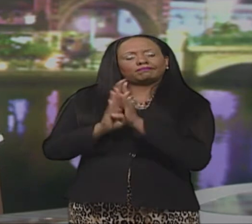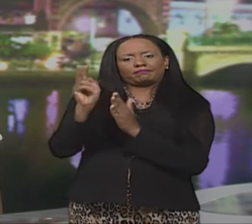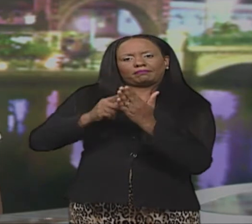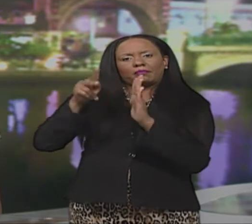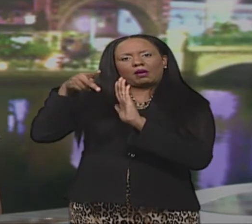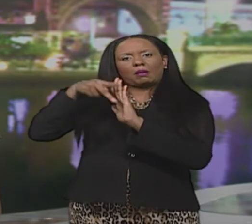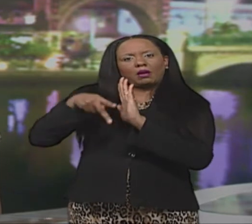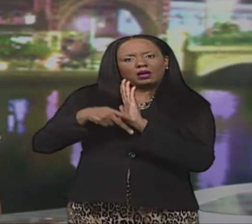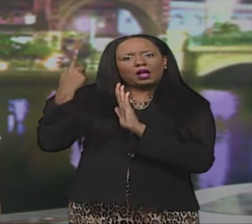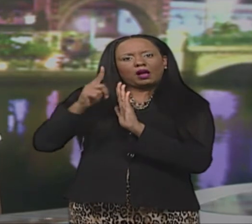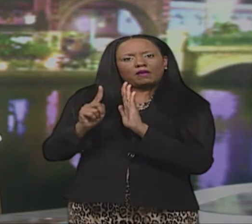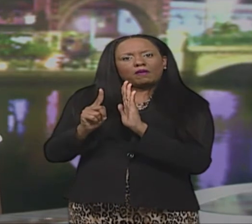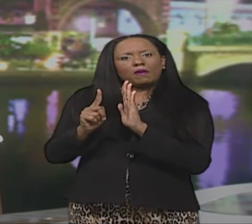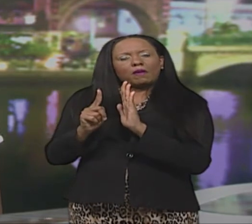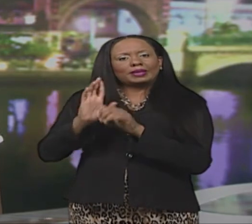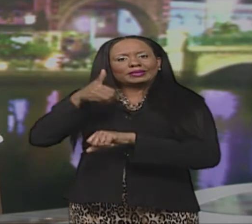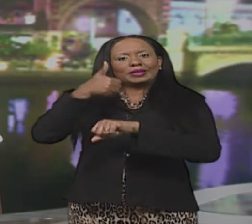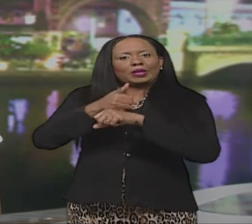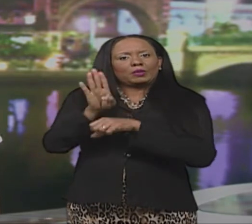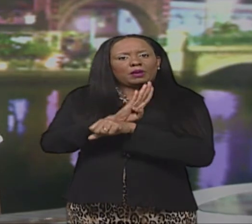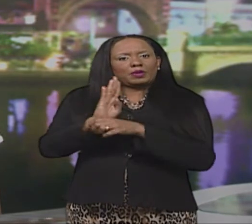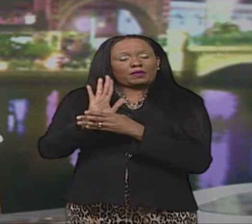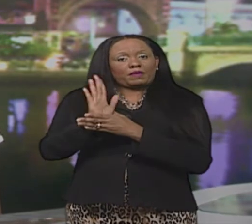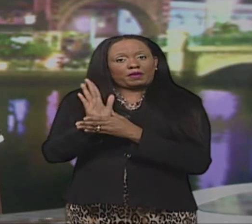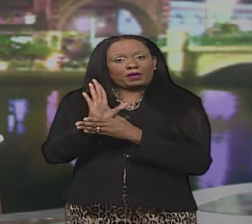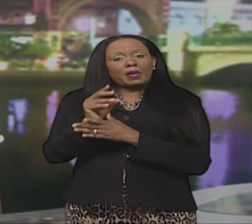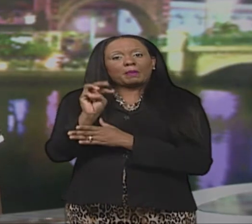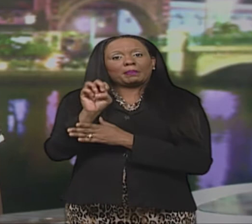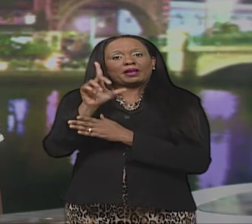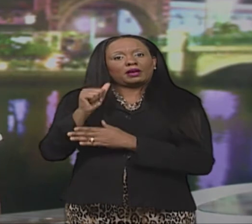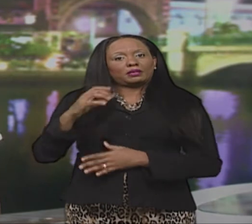establishment of a Barbados Film and Digital Media Commission.